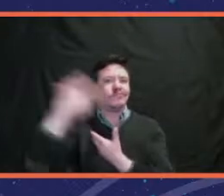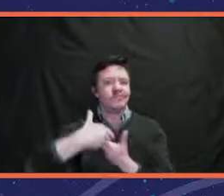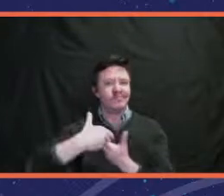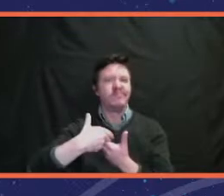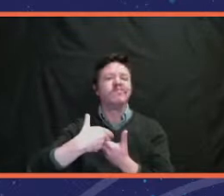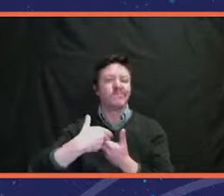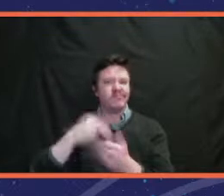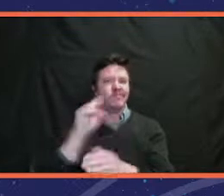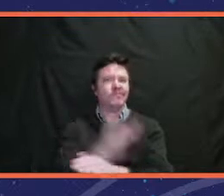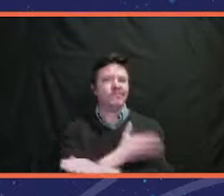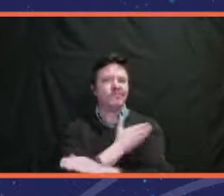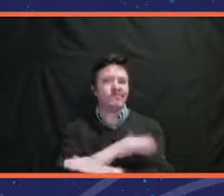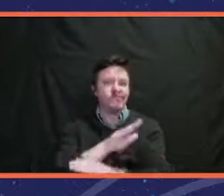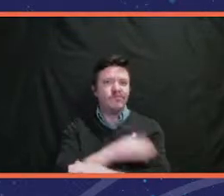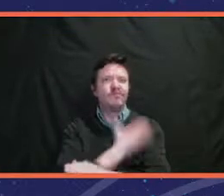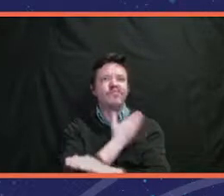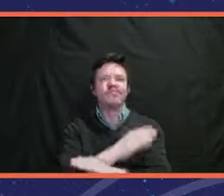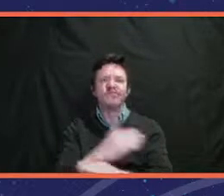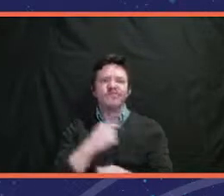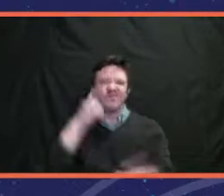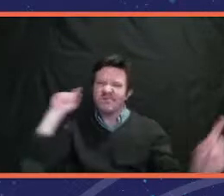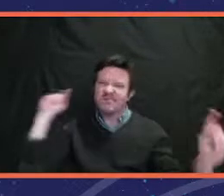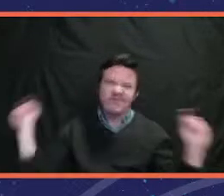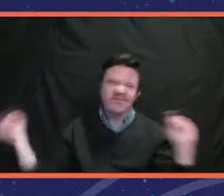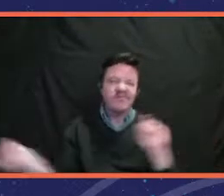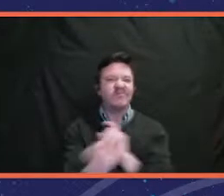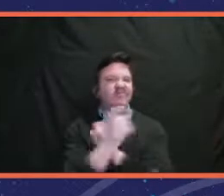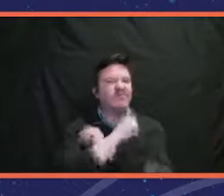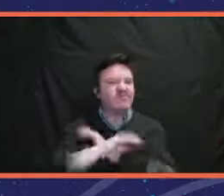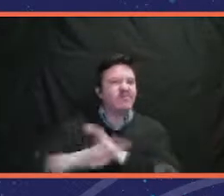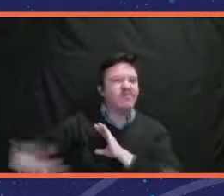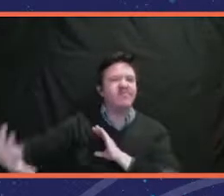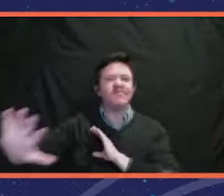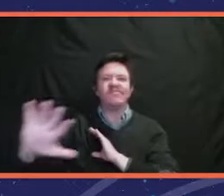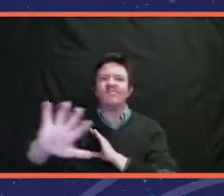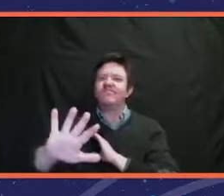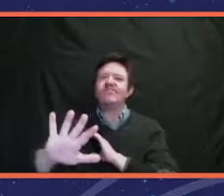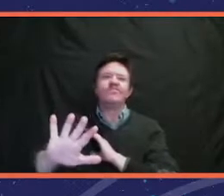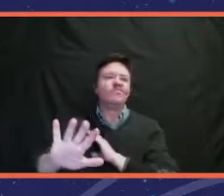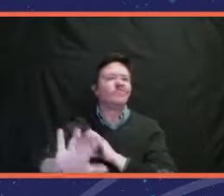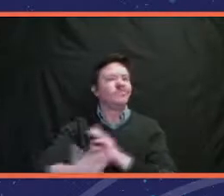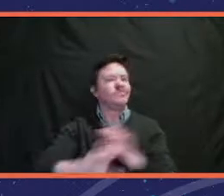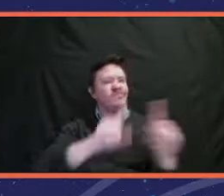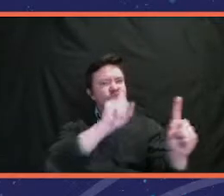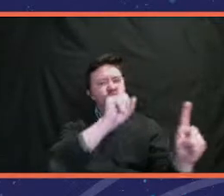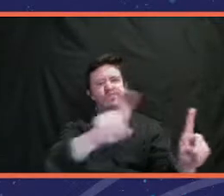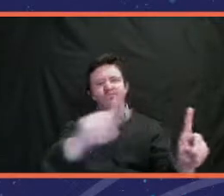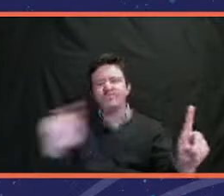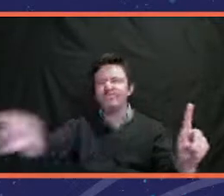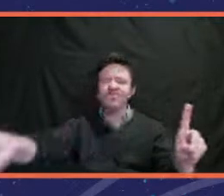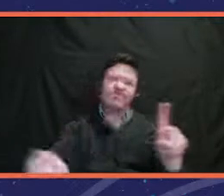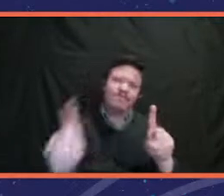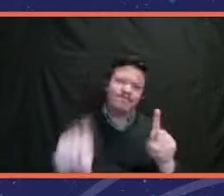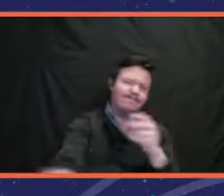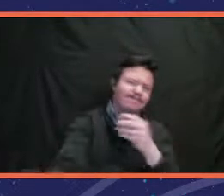to change everything. We need everyone.